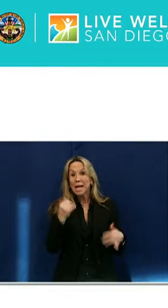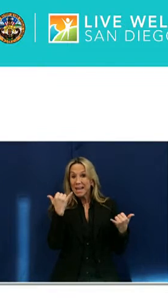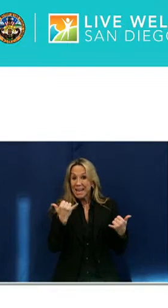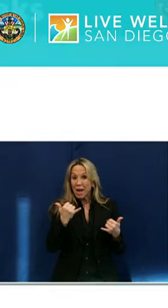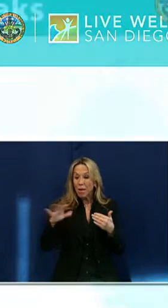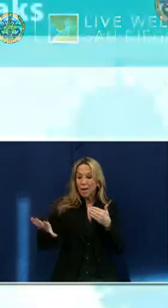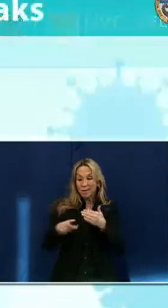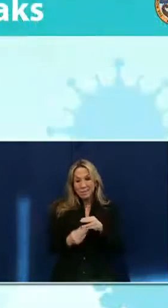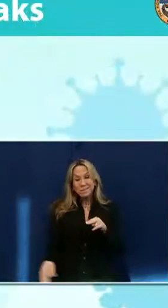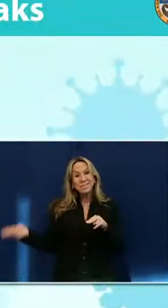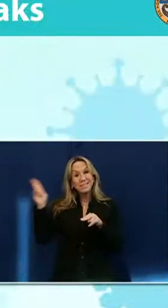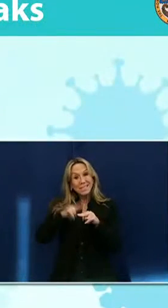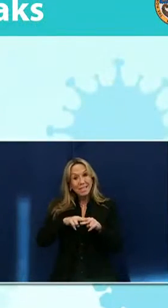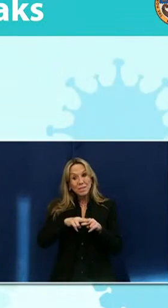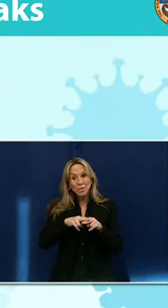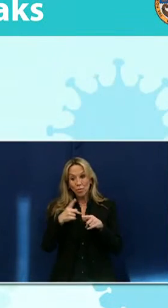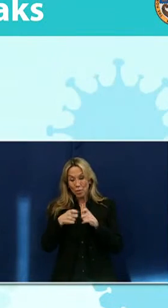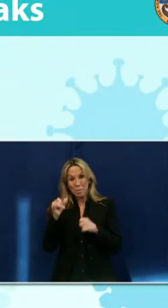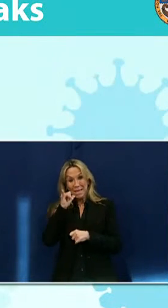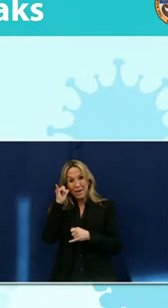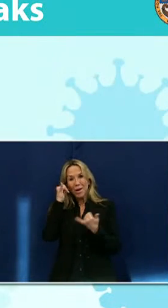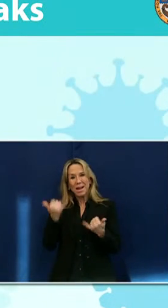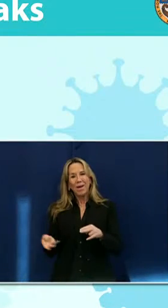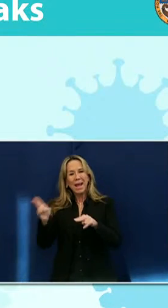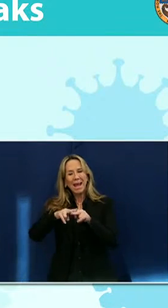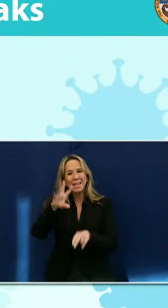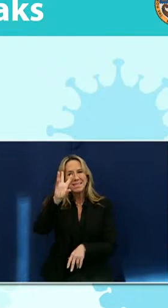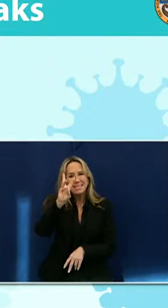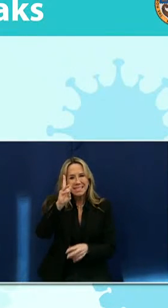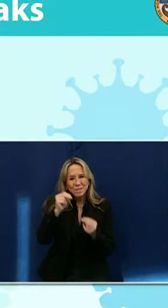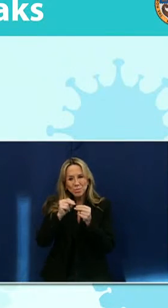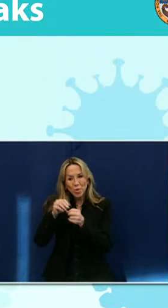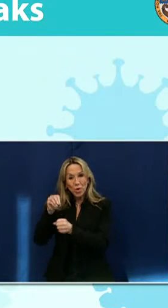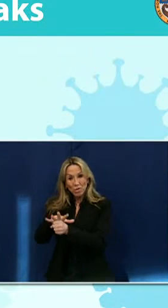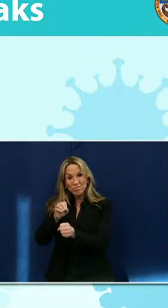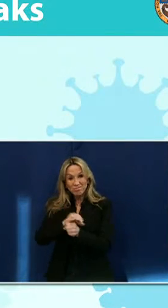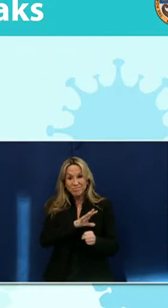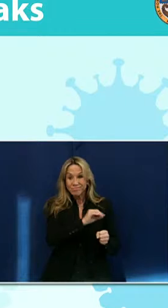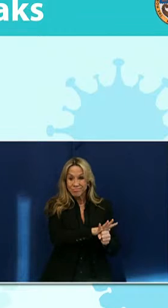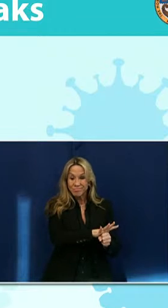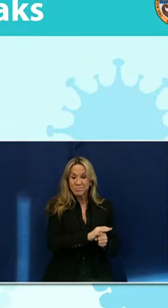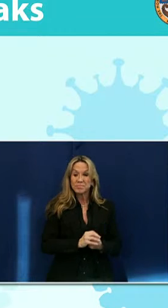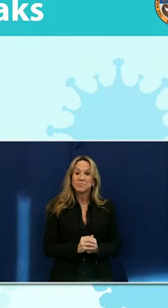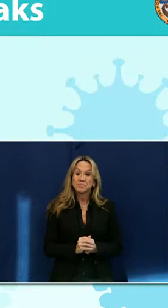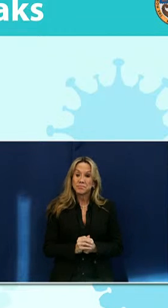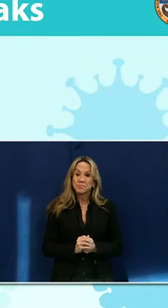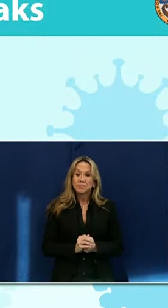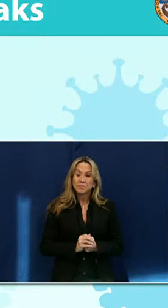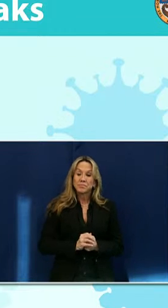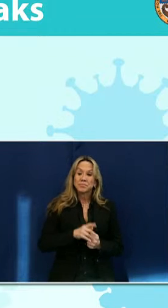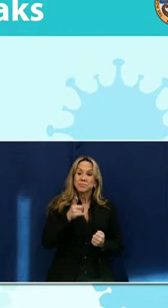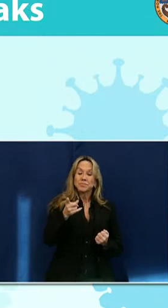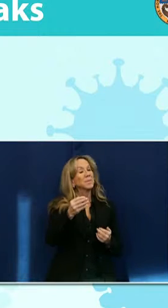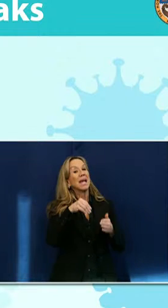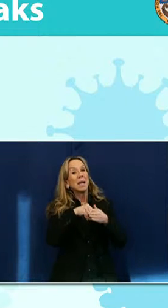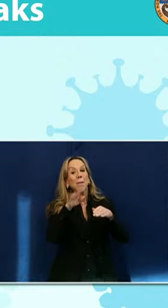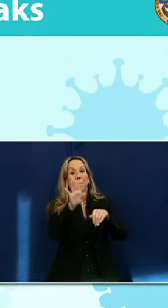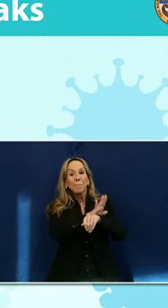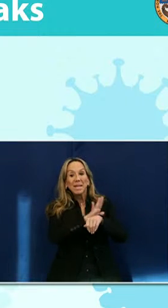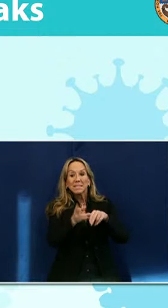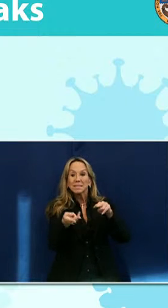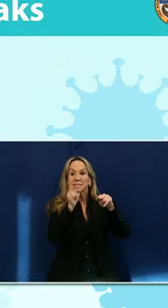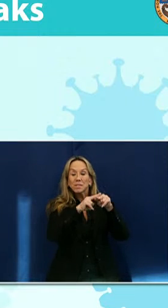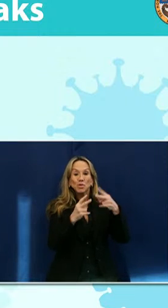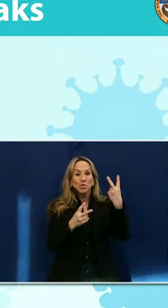6 outbreaks reported from yesterday. And this includes, in the next slide, 2 cases, or outbreaks rather, in businesses,